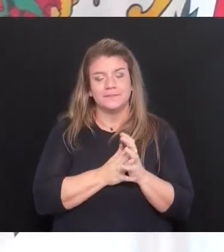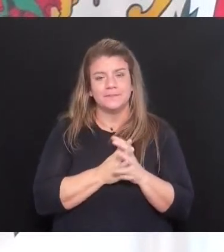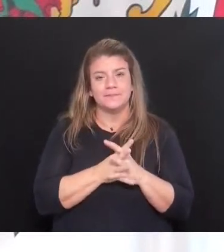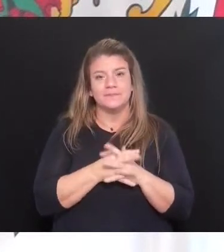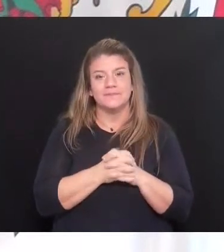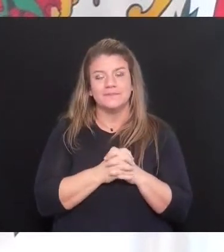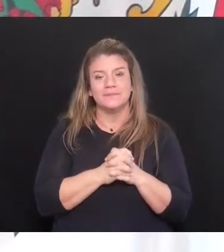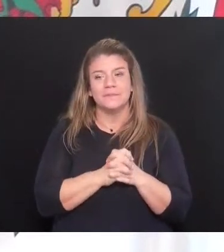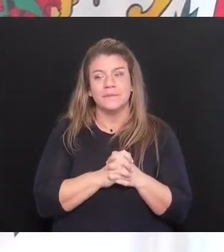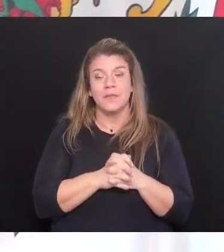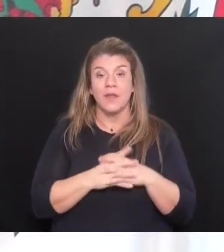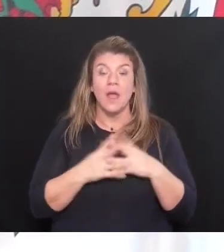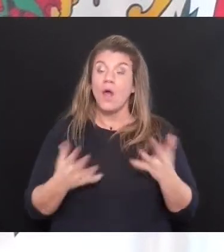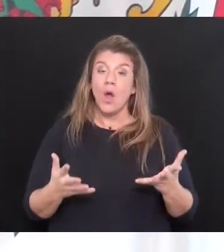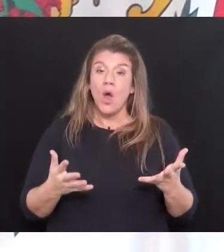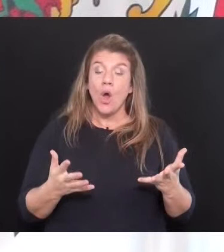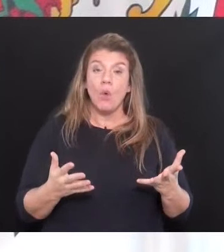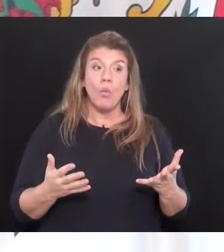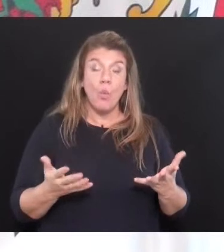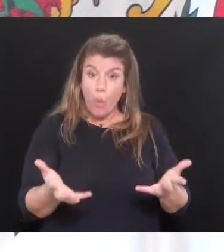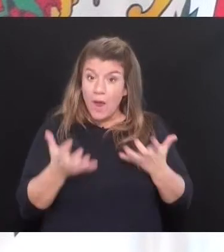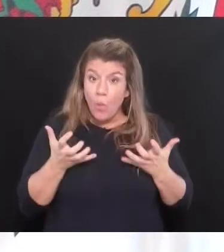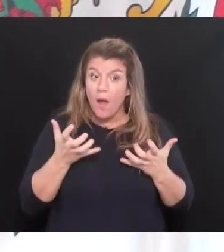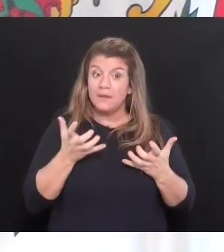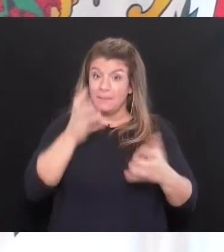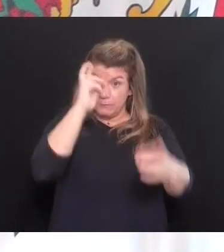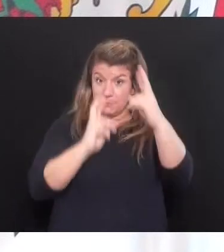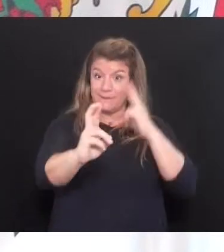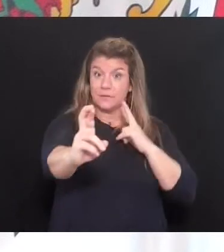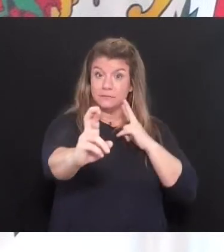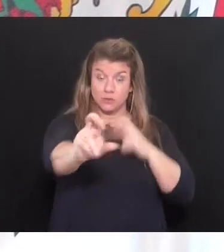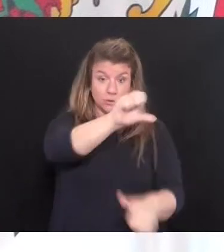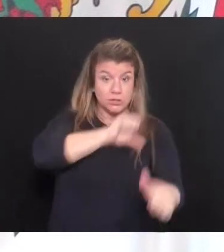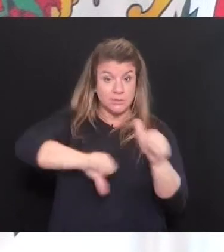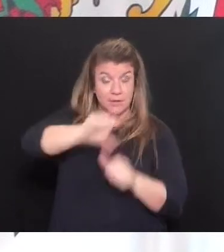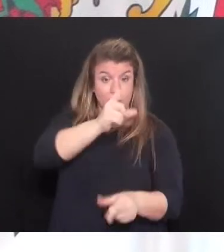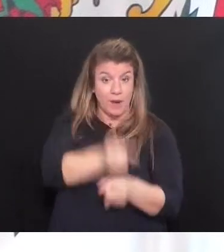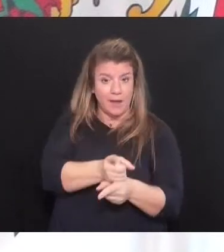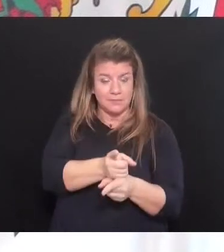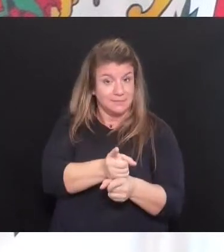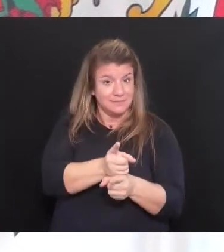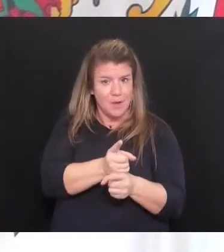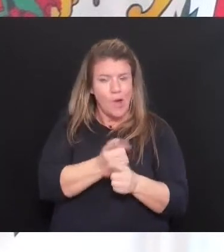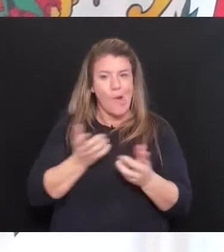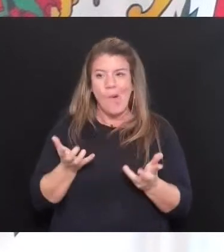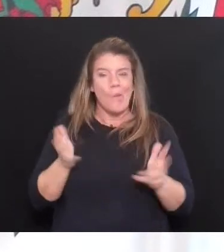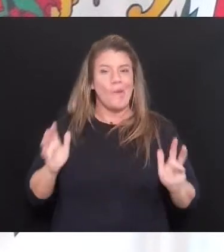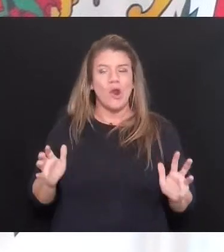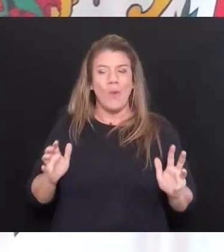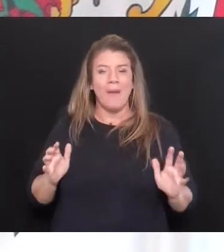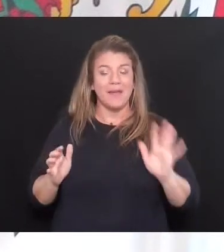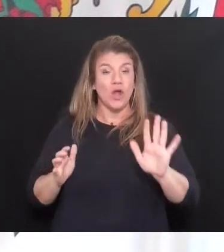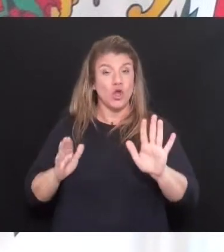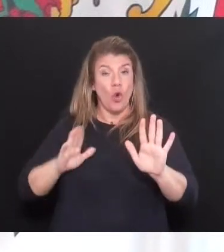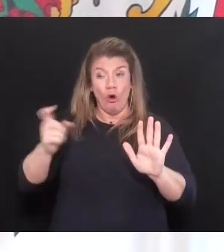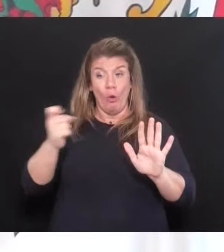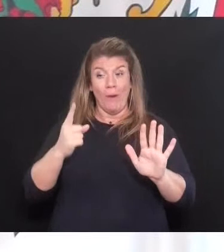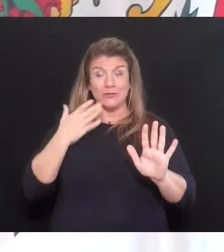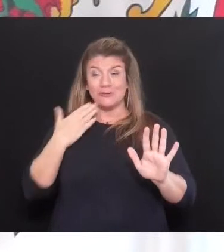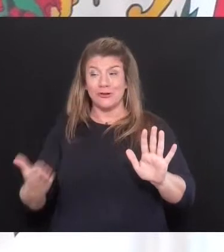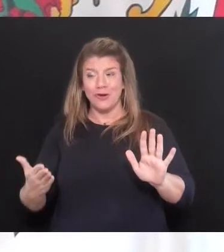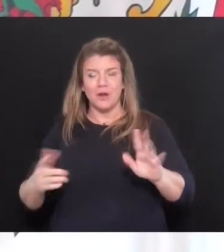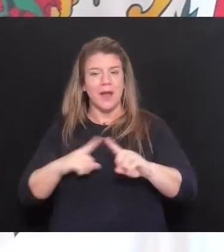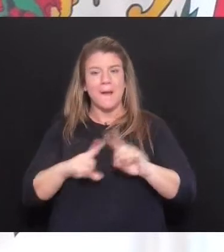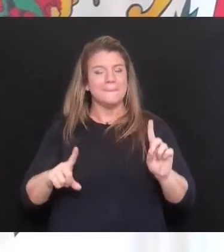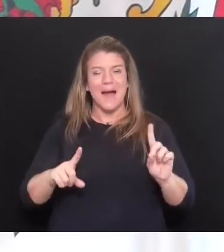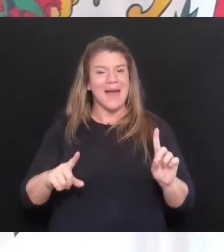we want to be respectful to others, do we not? I mean, we don't want to, David, your question is so good, but we don't want to